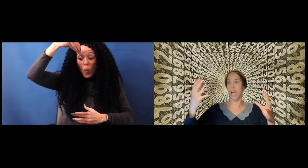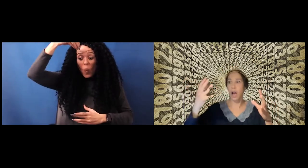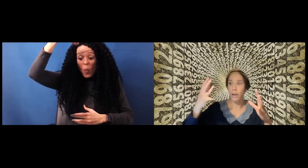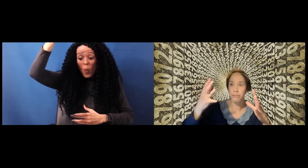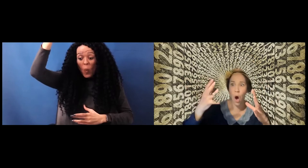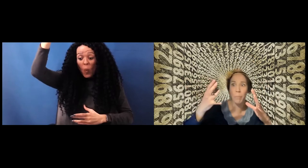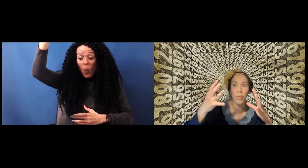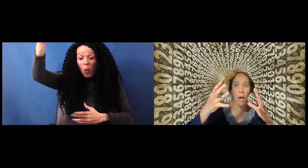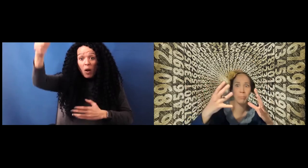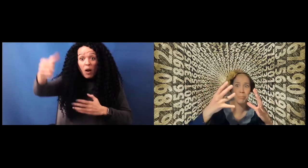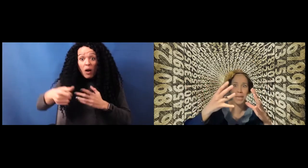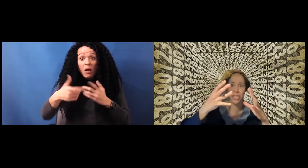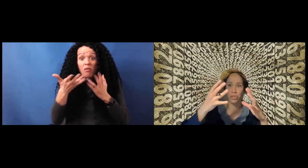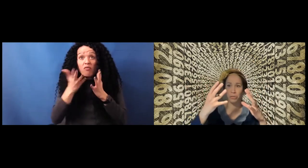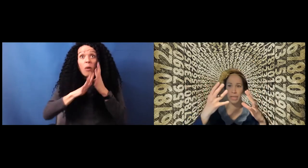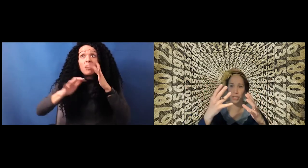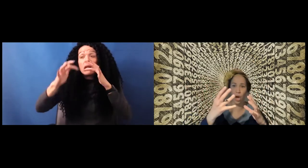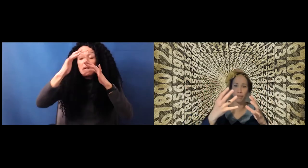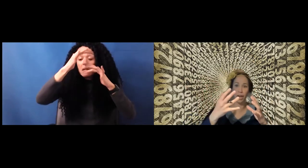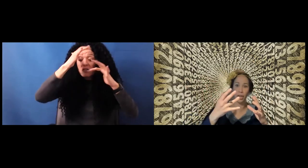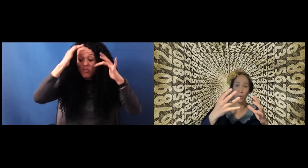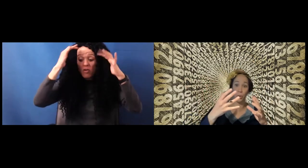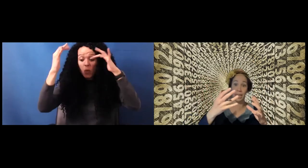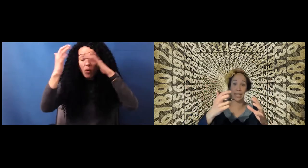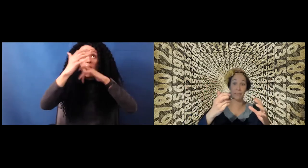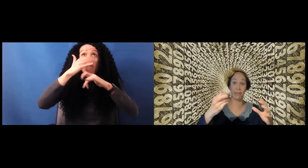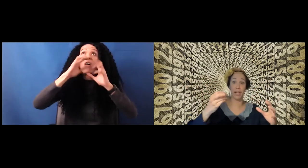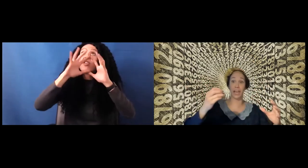lifeblood from the mysteries of the